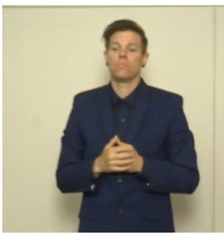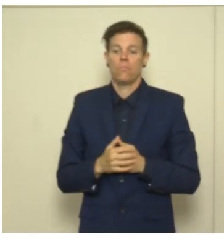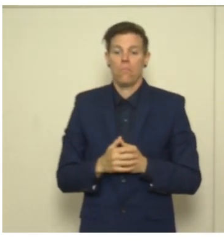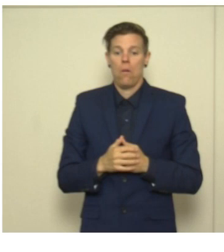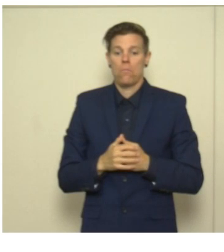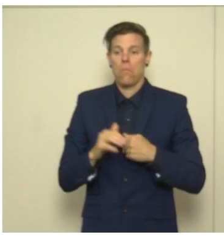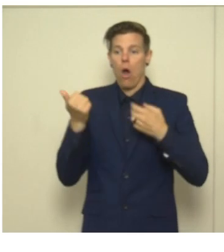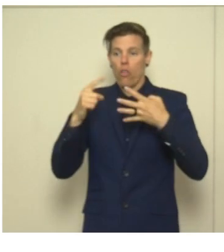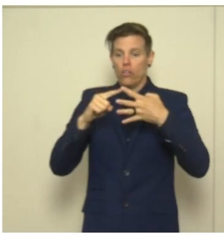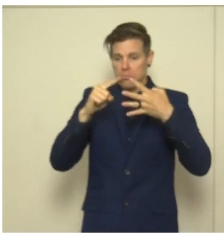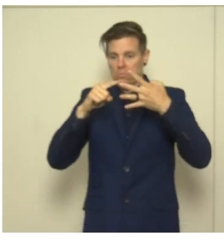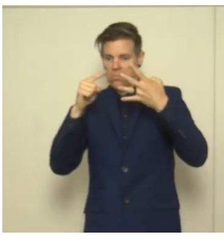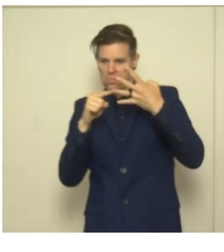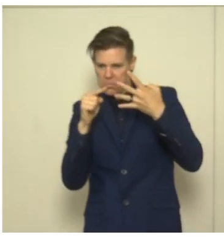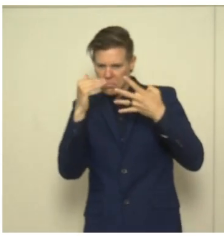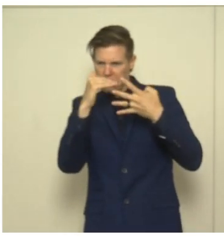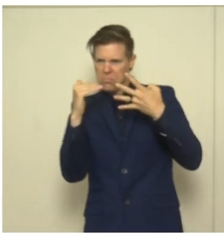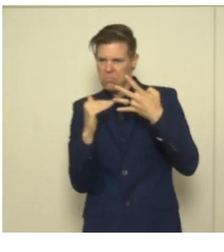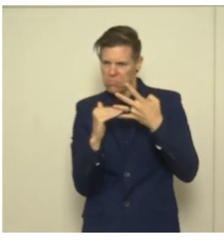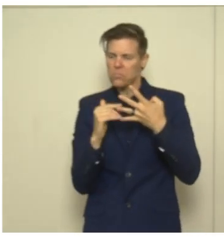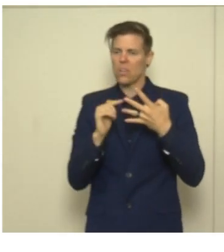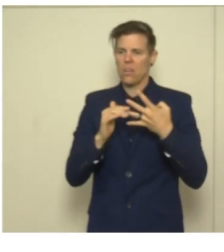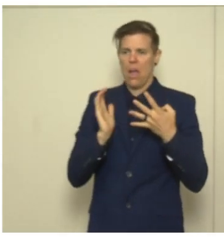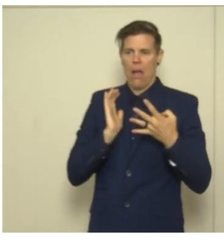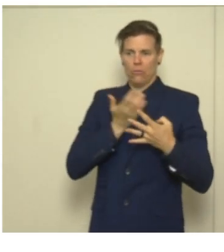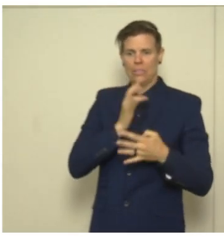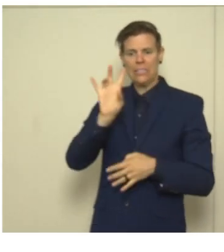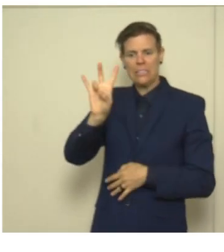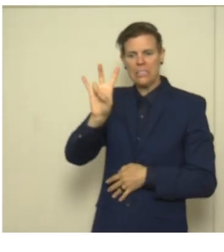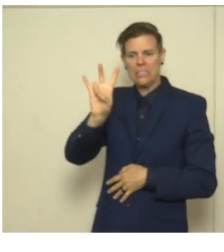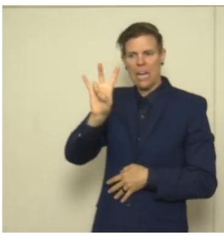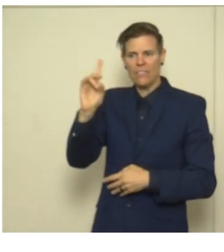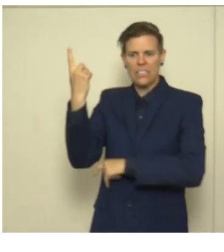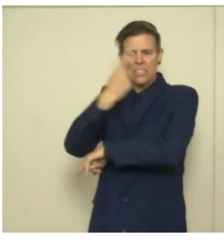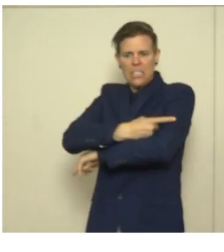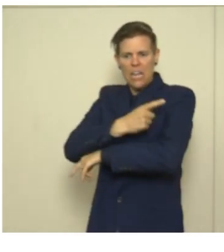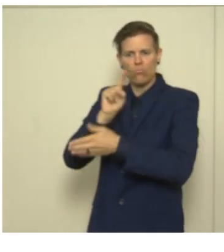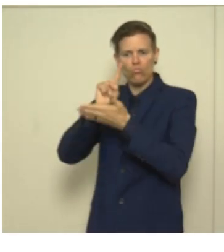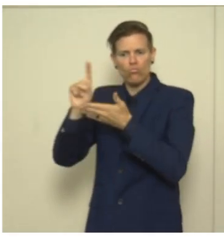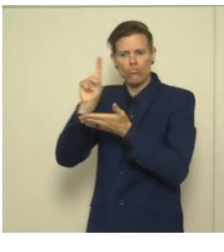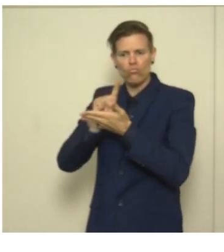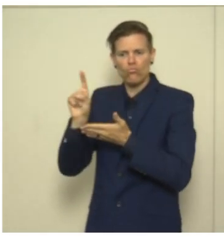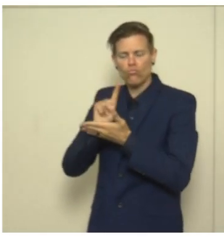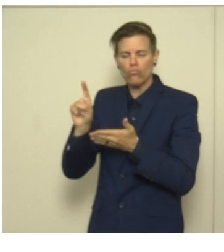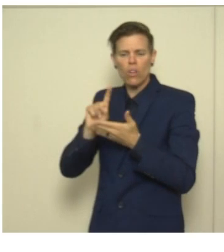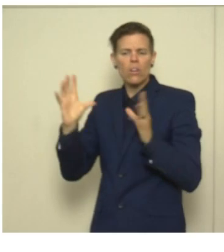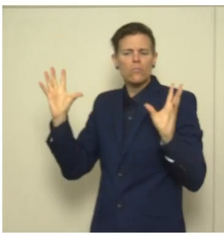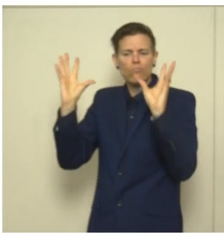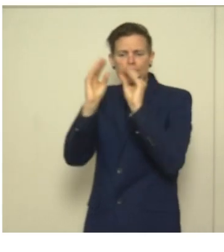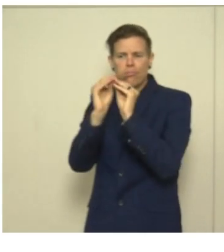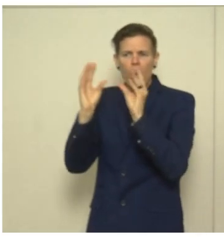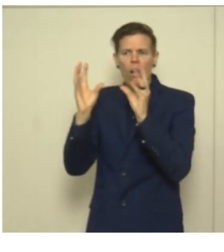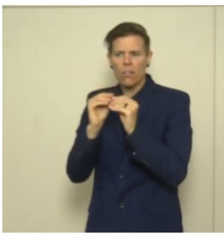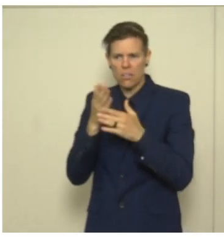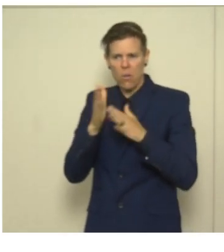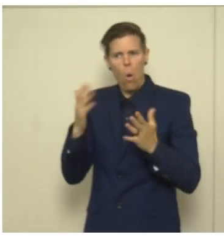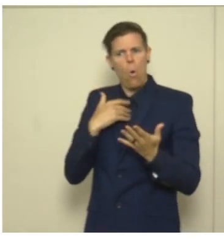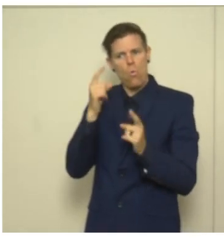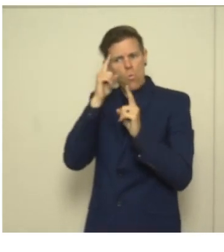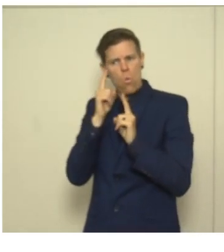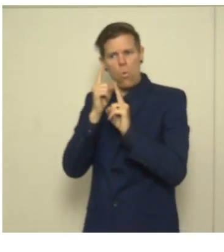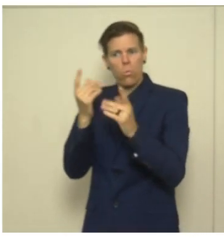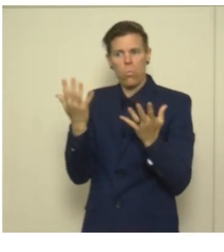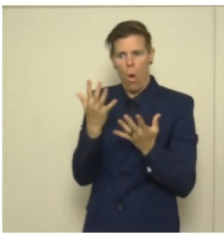our rolling 7-day average. We can't be above 168 cases. We're well below